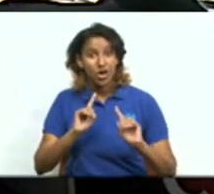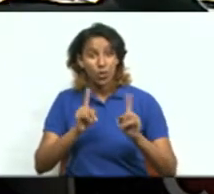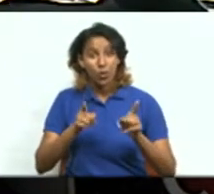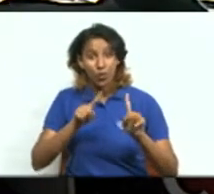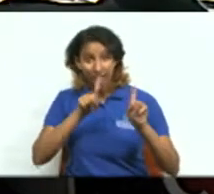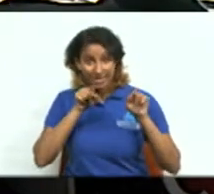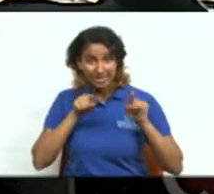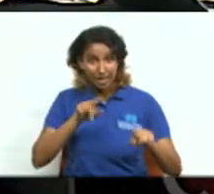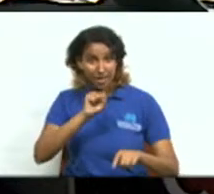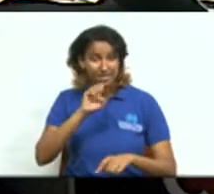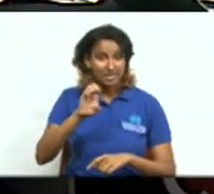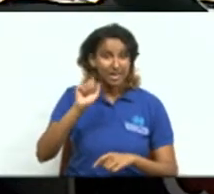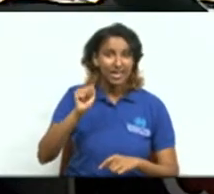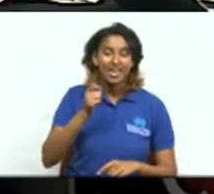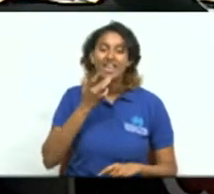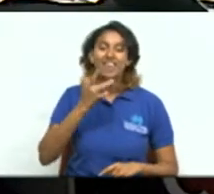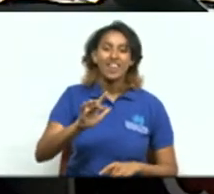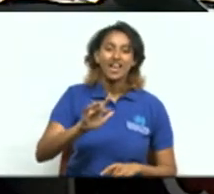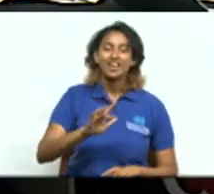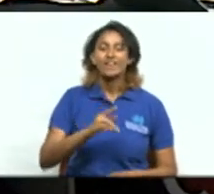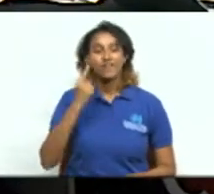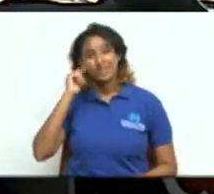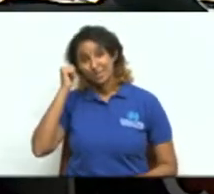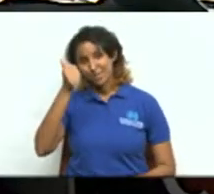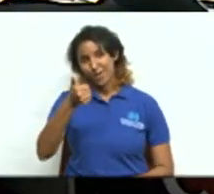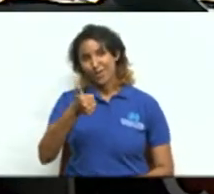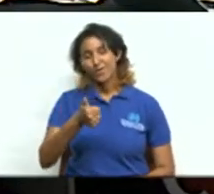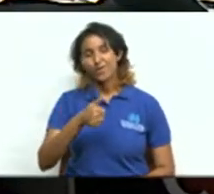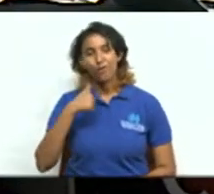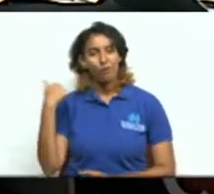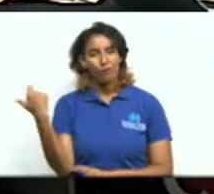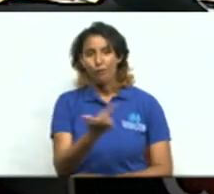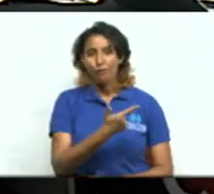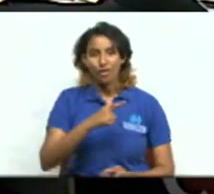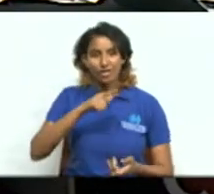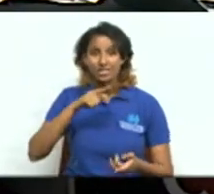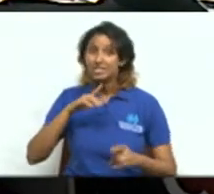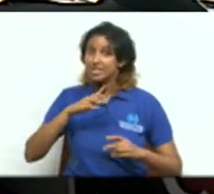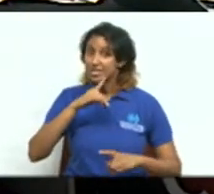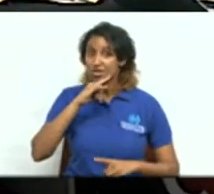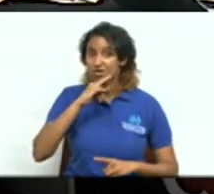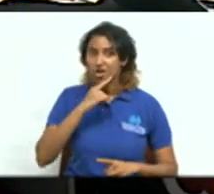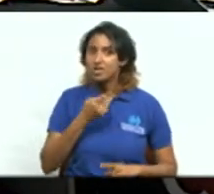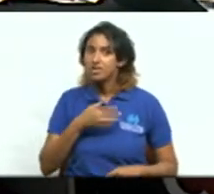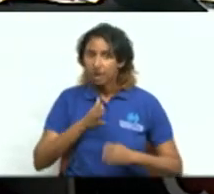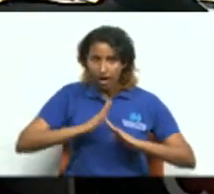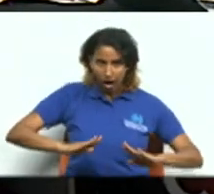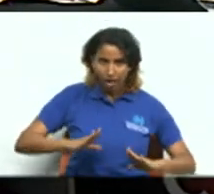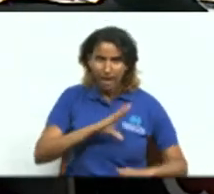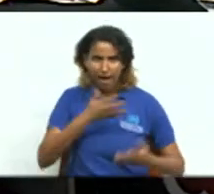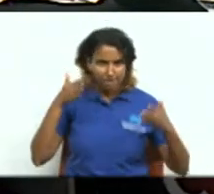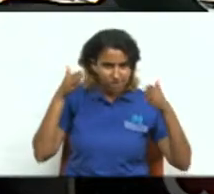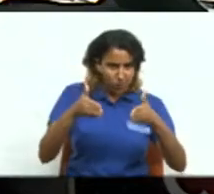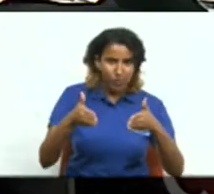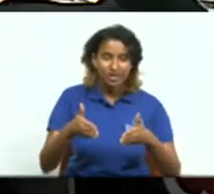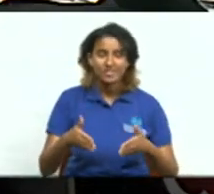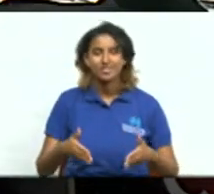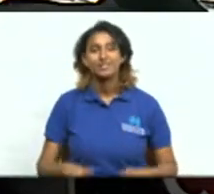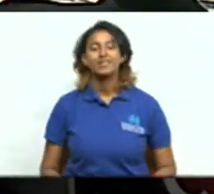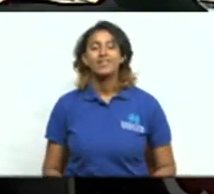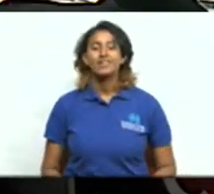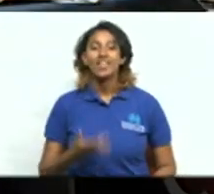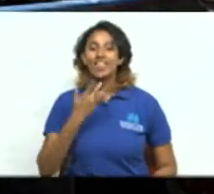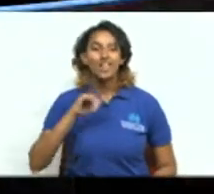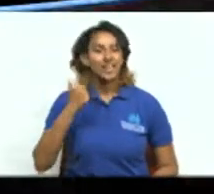best wishes in the exam tomorrow. Absolutely. Good luck to all the children. Remain calm, stay focused. Happy exam day, guys. Good luck, everyone.